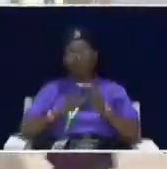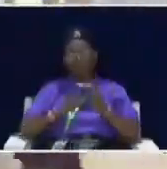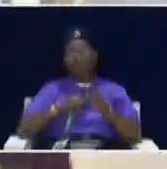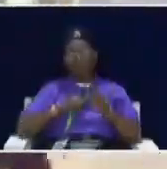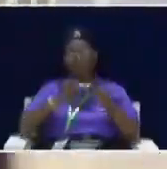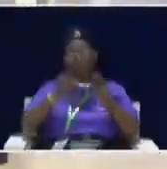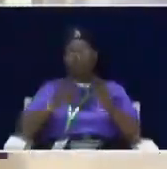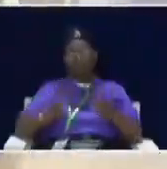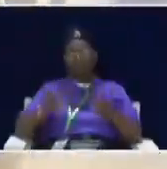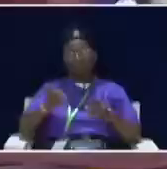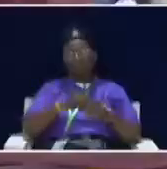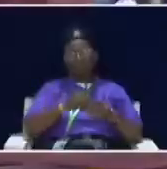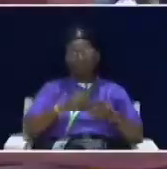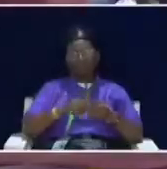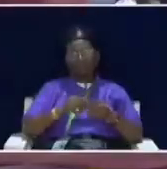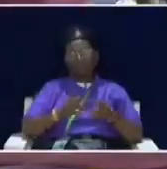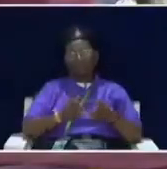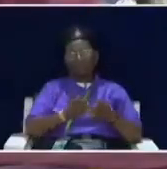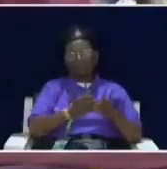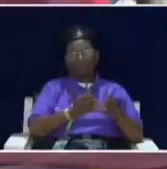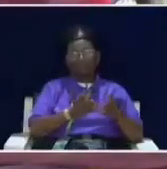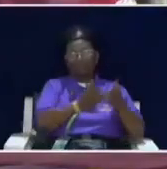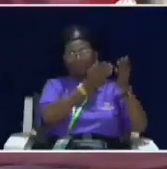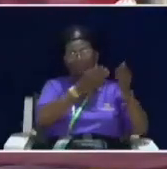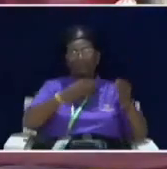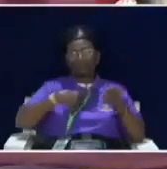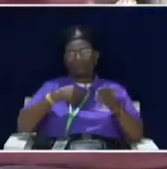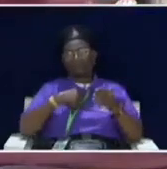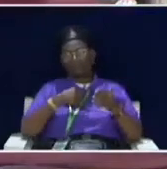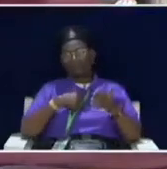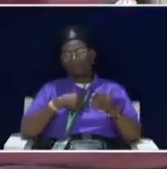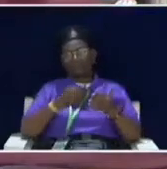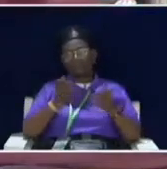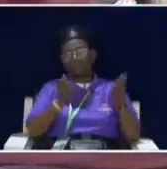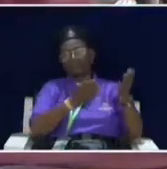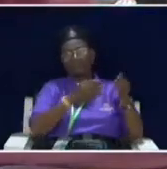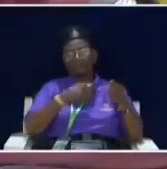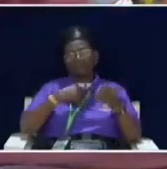me. I want you to carry me.